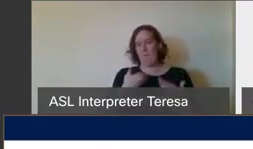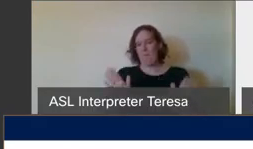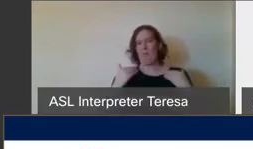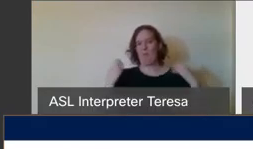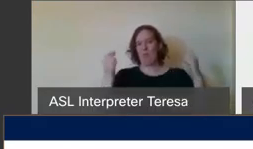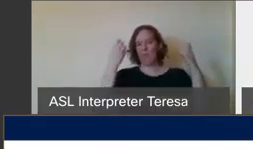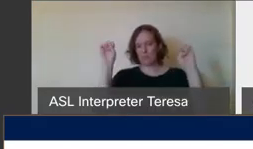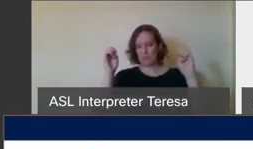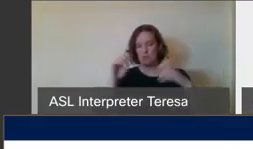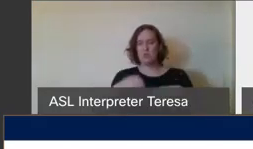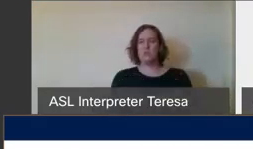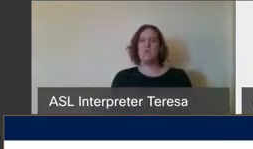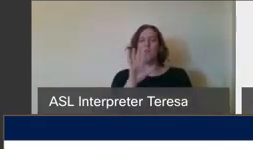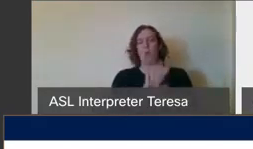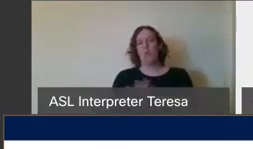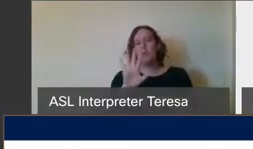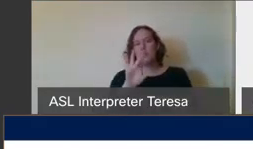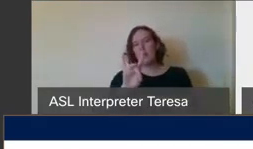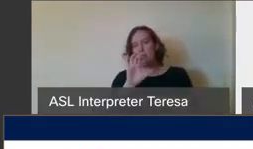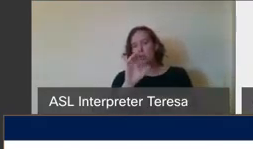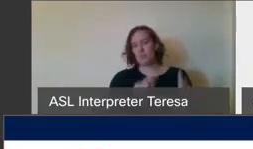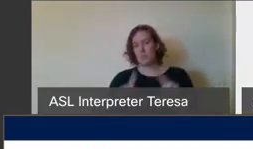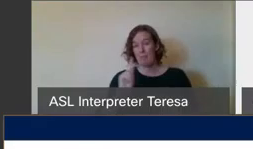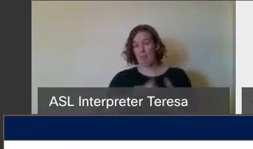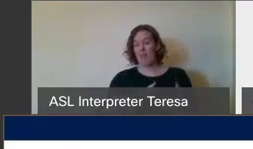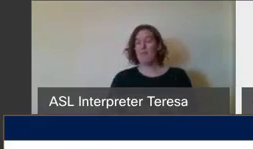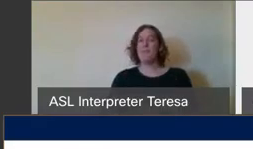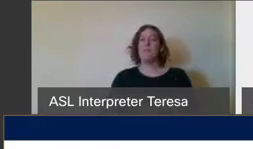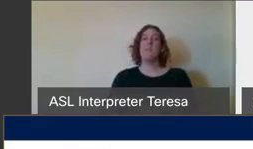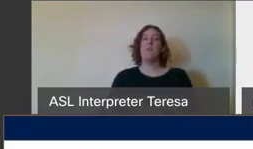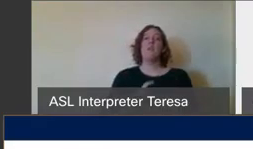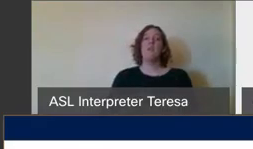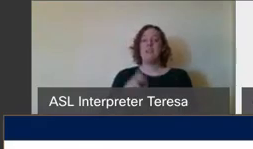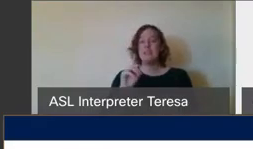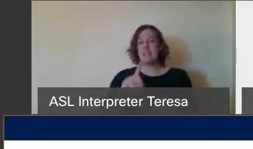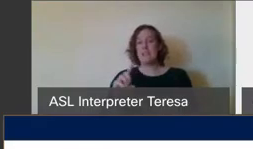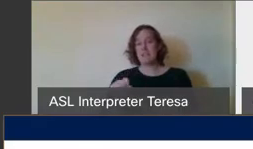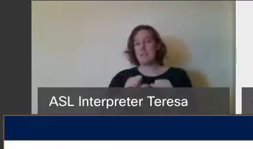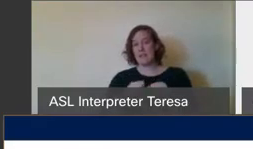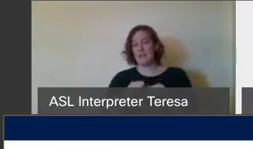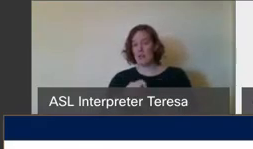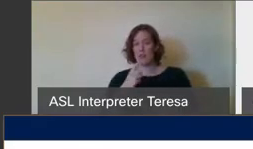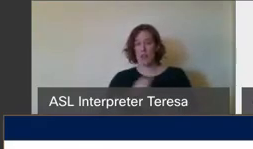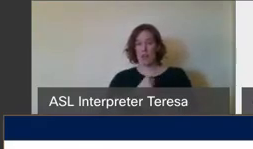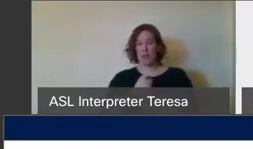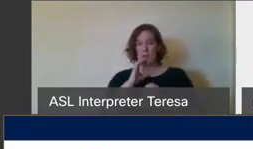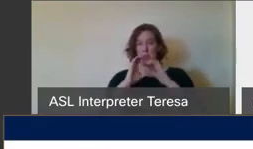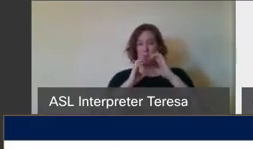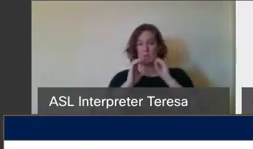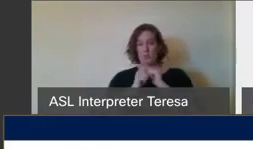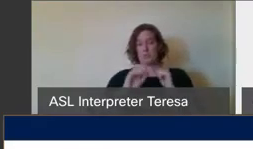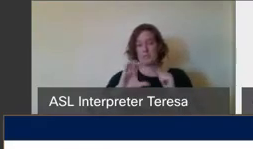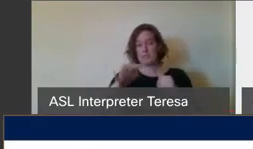emergency, approximately 800 people. DDS maintained regular communication with DC Health